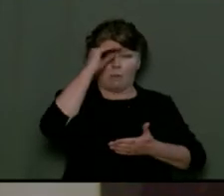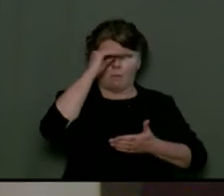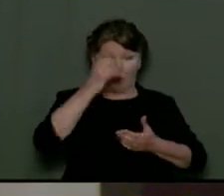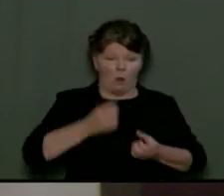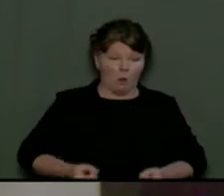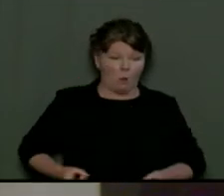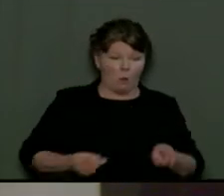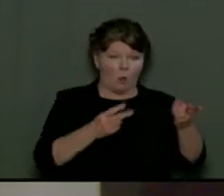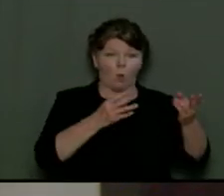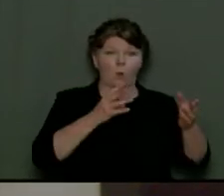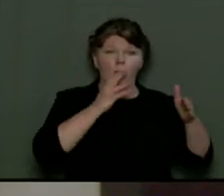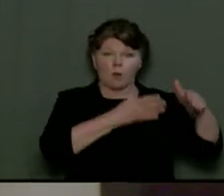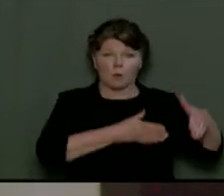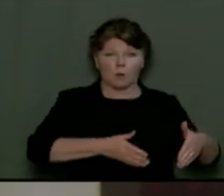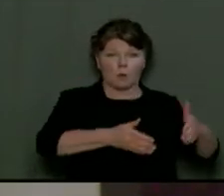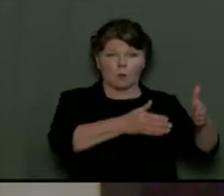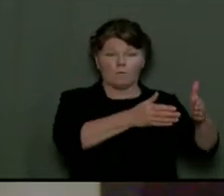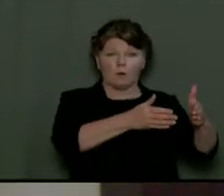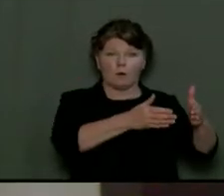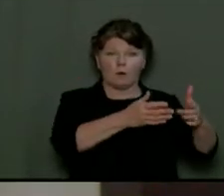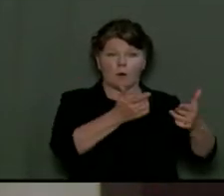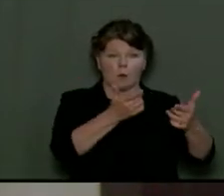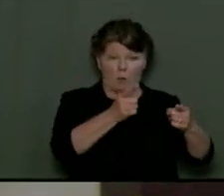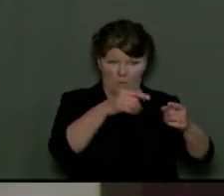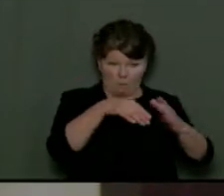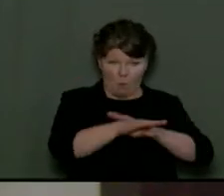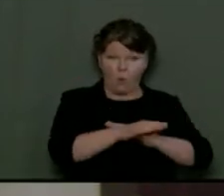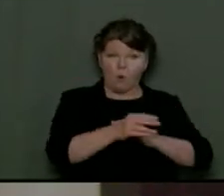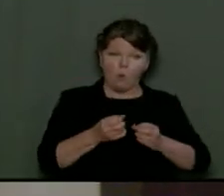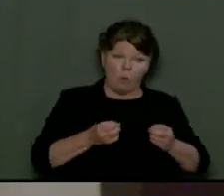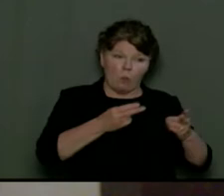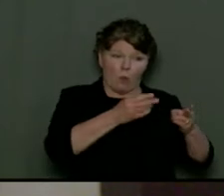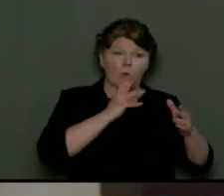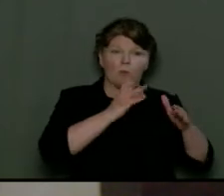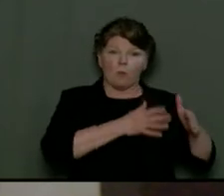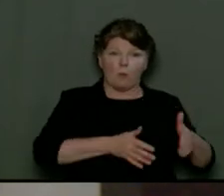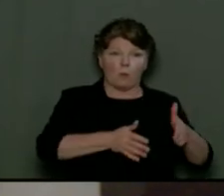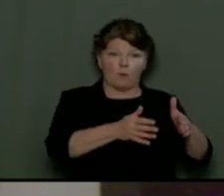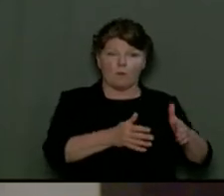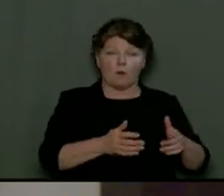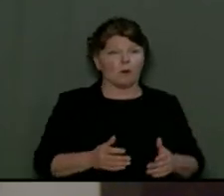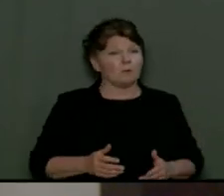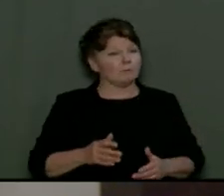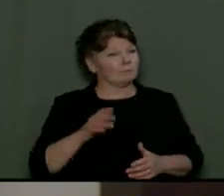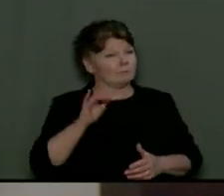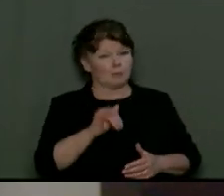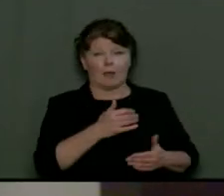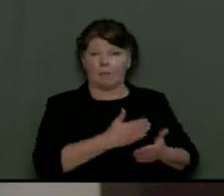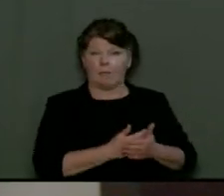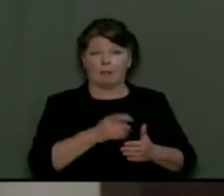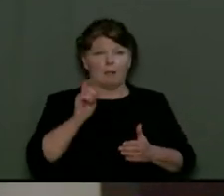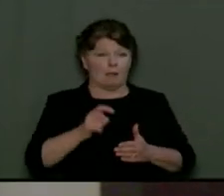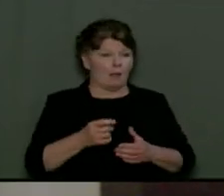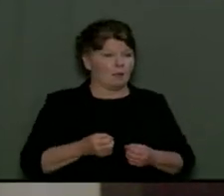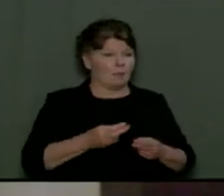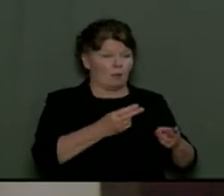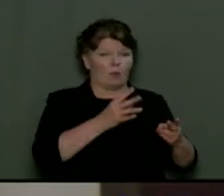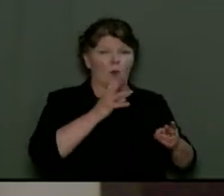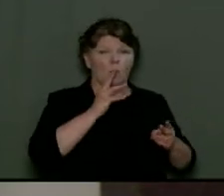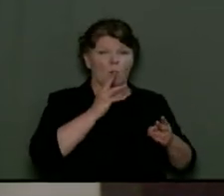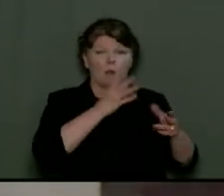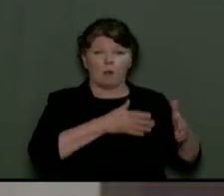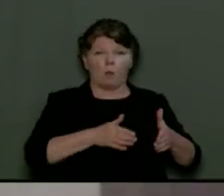thrown into the Nile River as soon as it was born, into the water, that baby would go. They